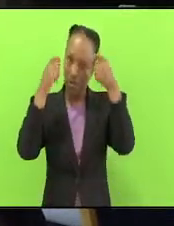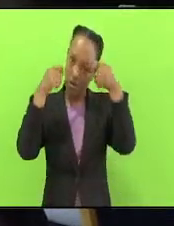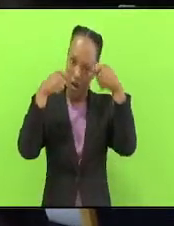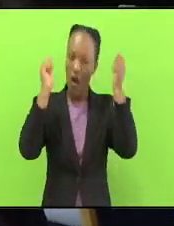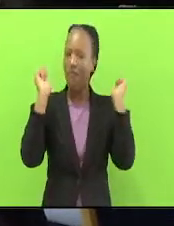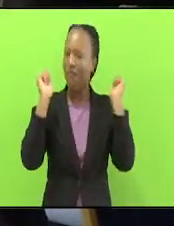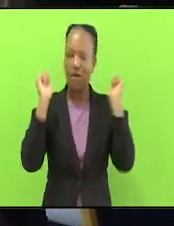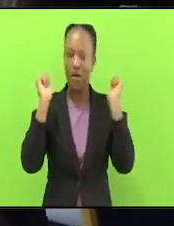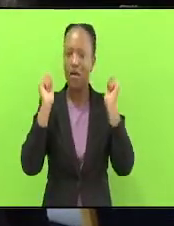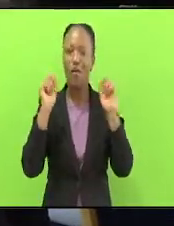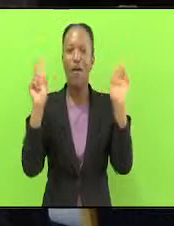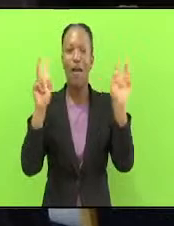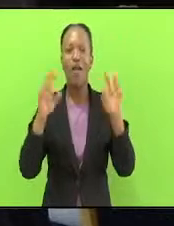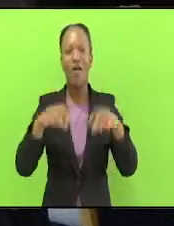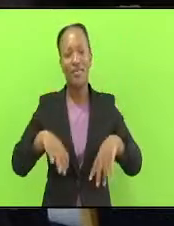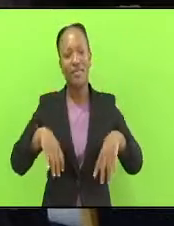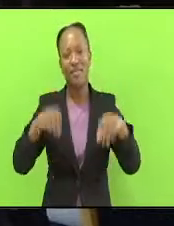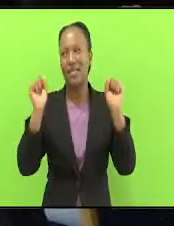ka.